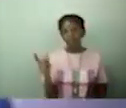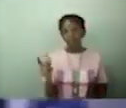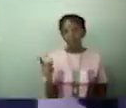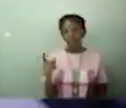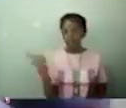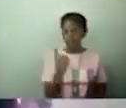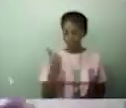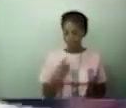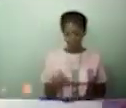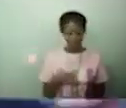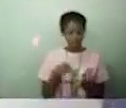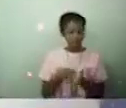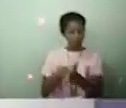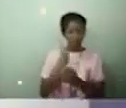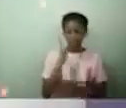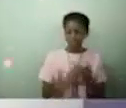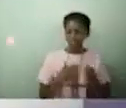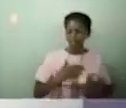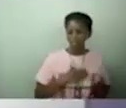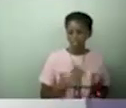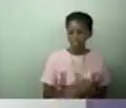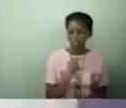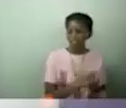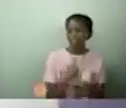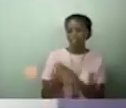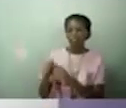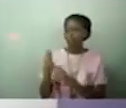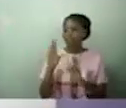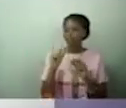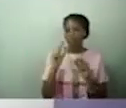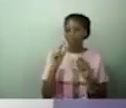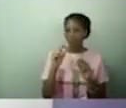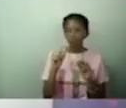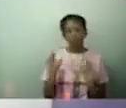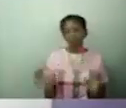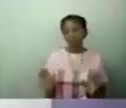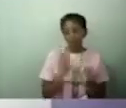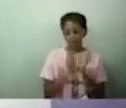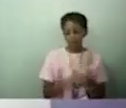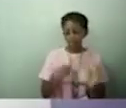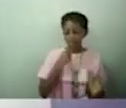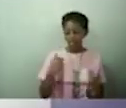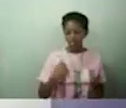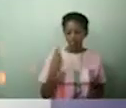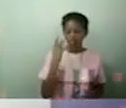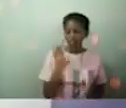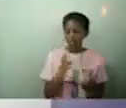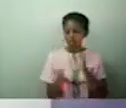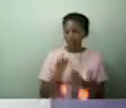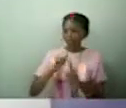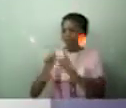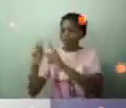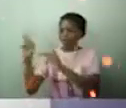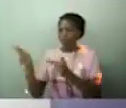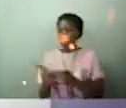don't have to prove anything to anybody. Listen, the Bible said they measuring themselves and comparing themselves by